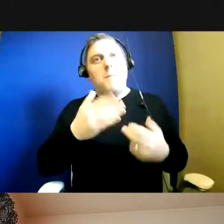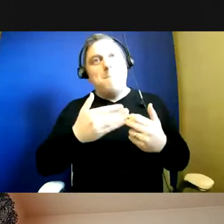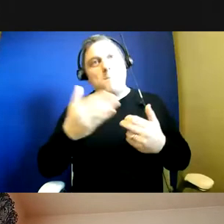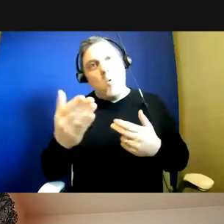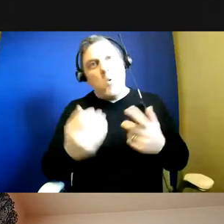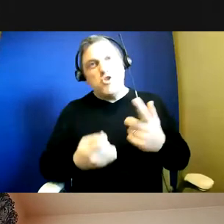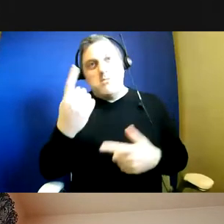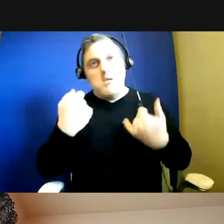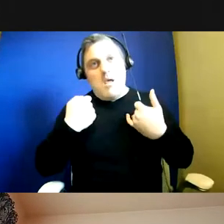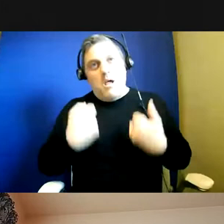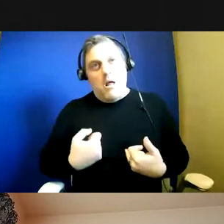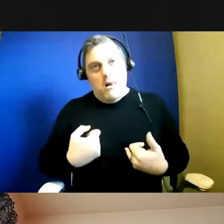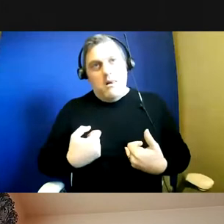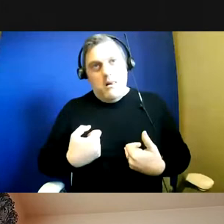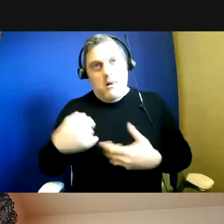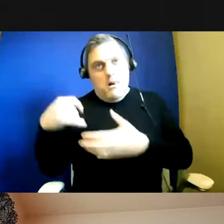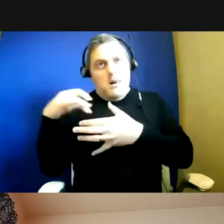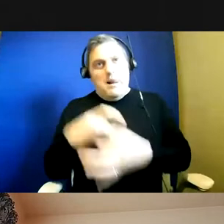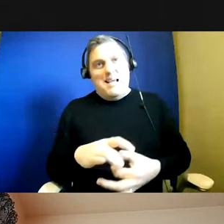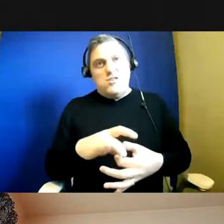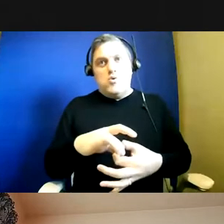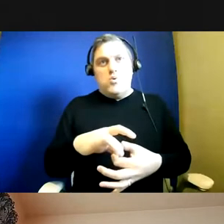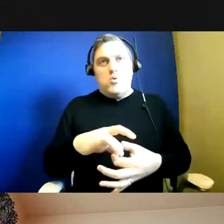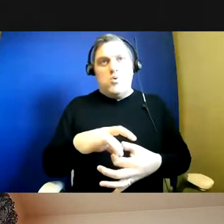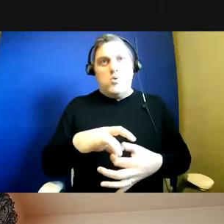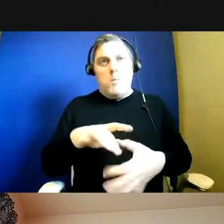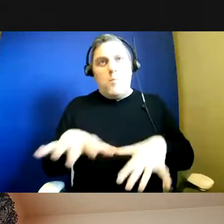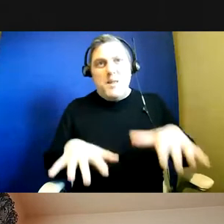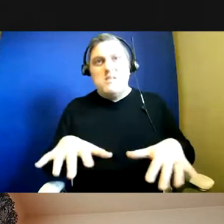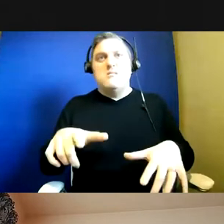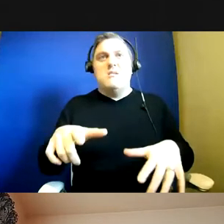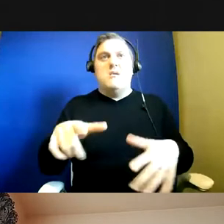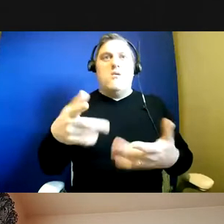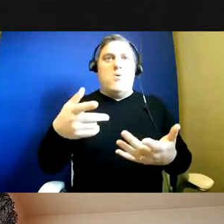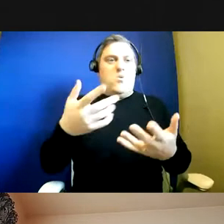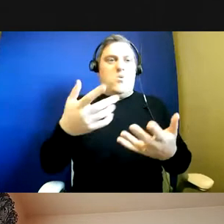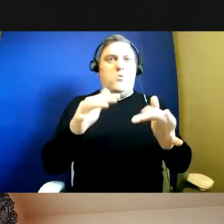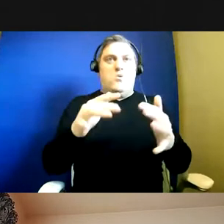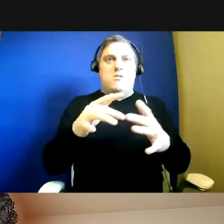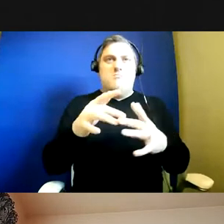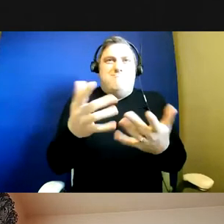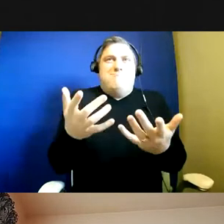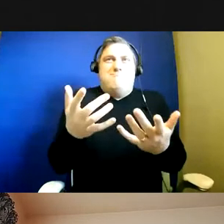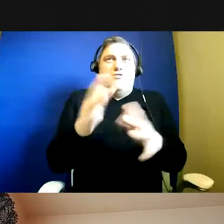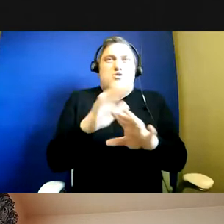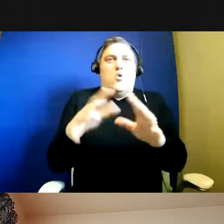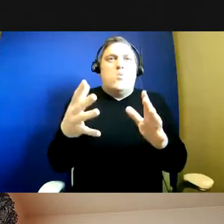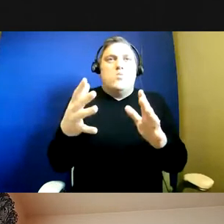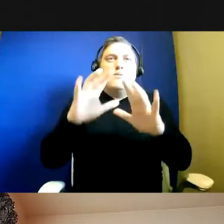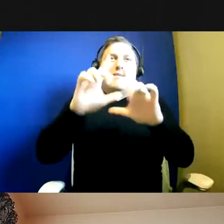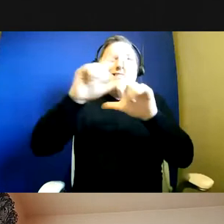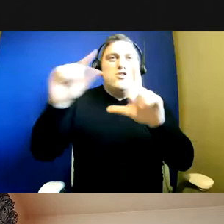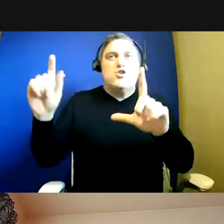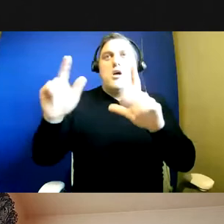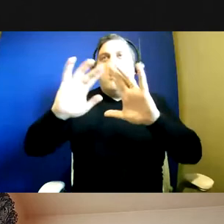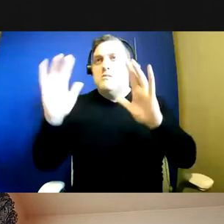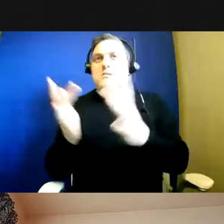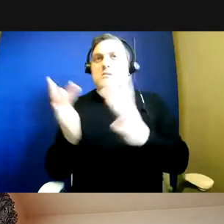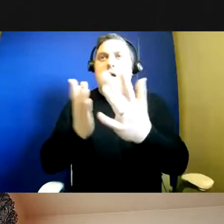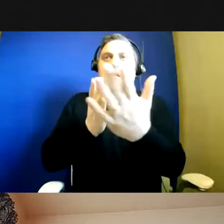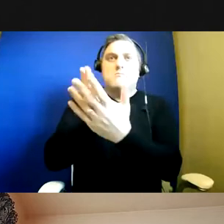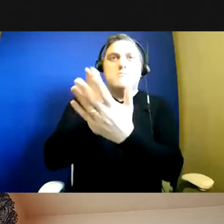issues connected with mobility and digital exclusion, and so not get the same benefit from the